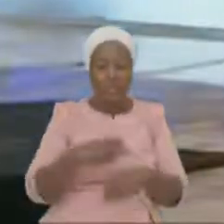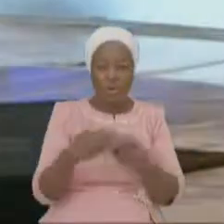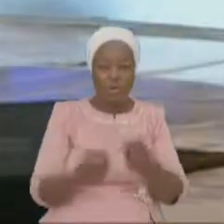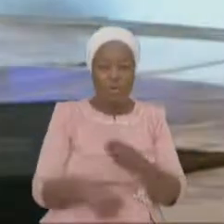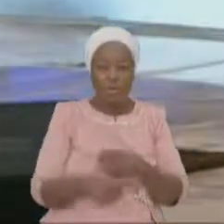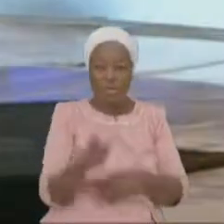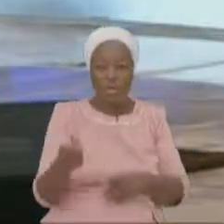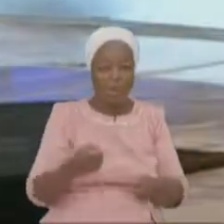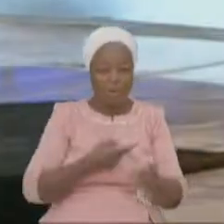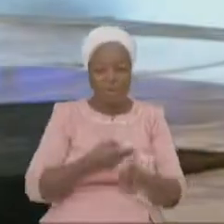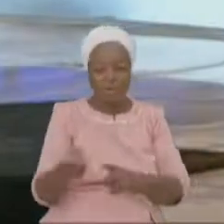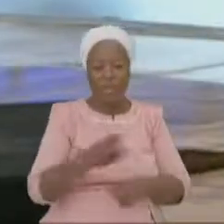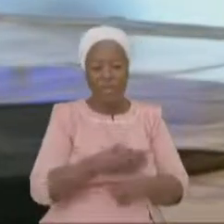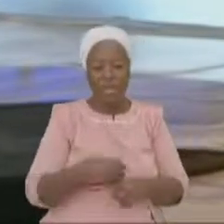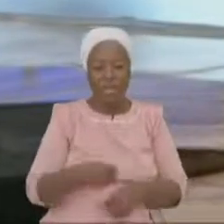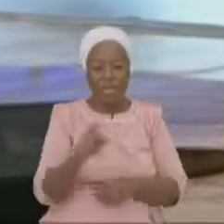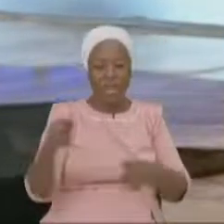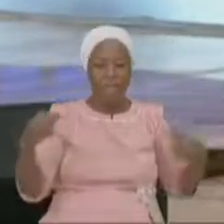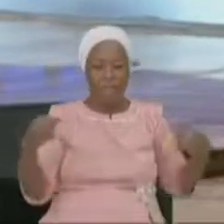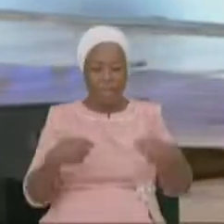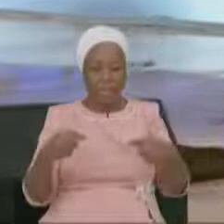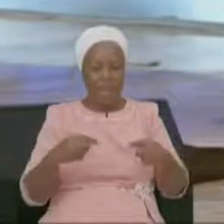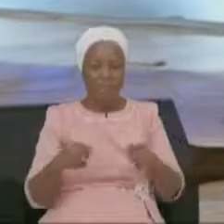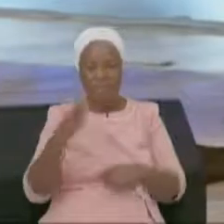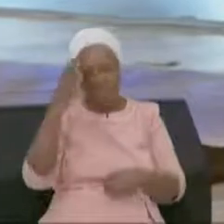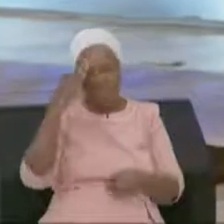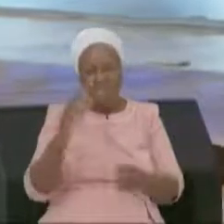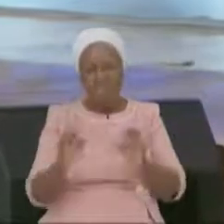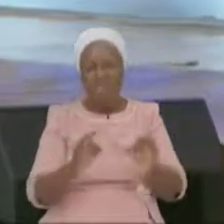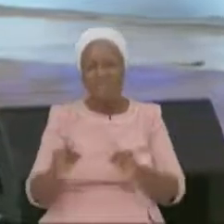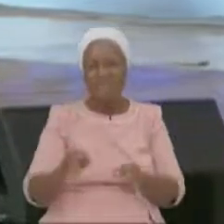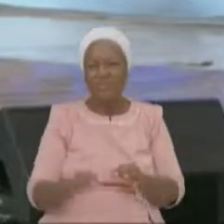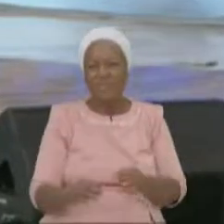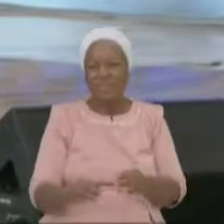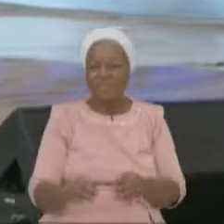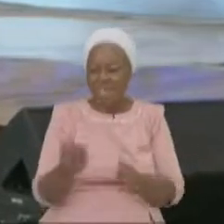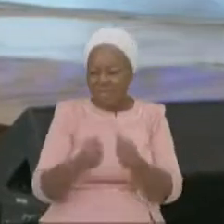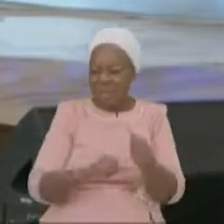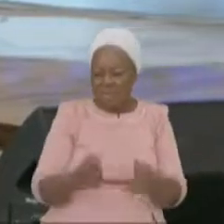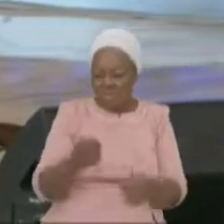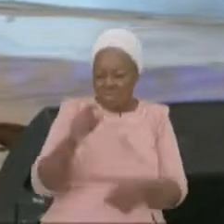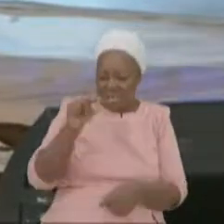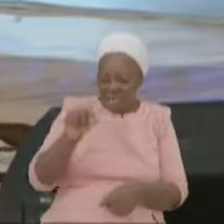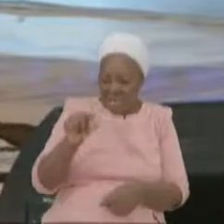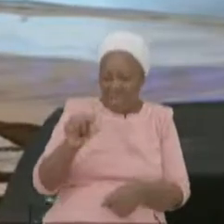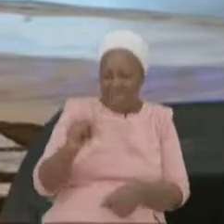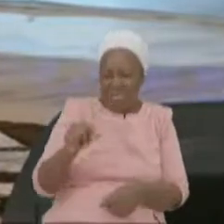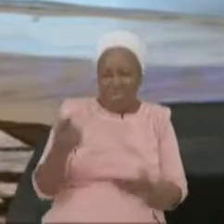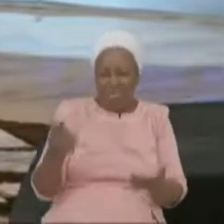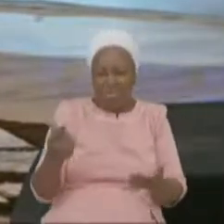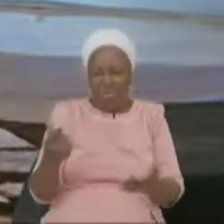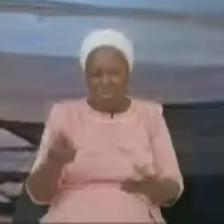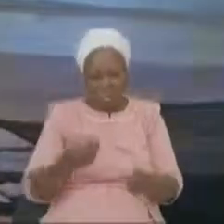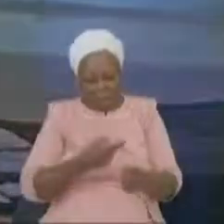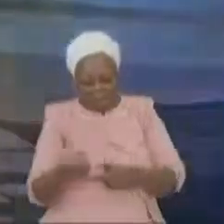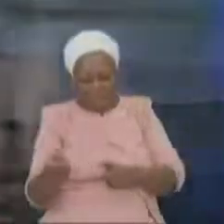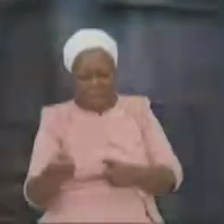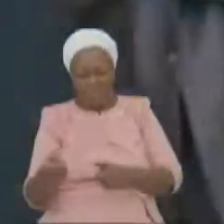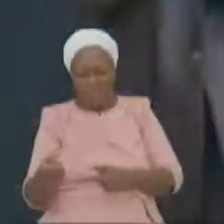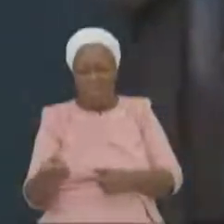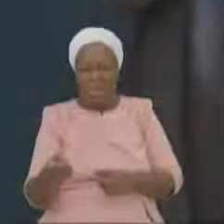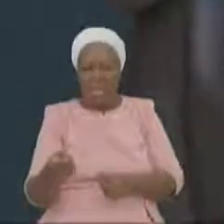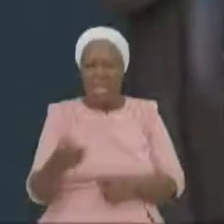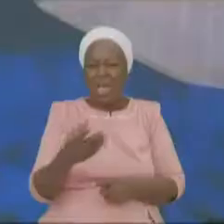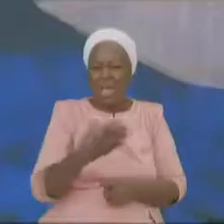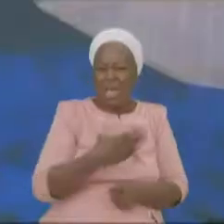pain. You know, if every little persecution, every little contradiction, every little opposition